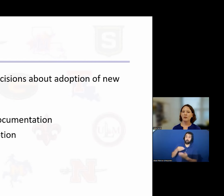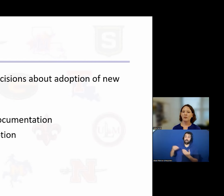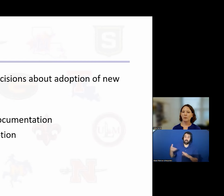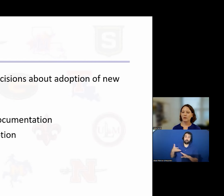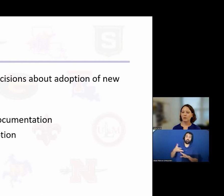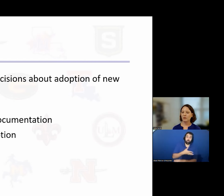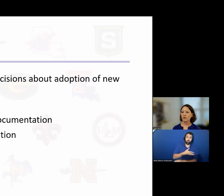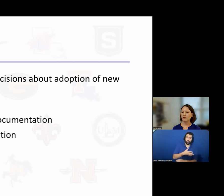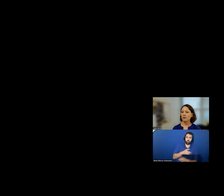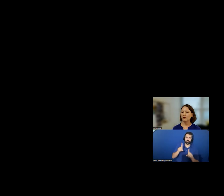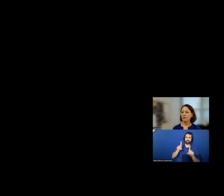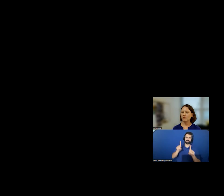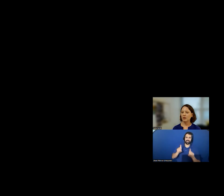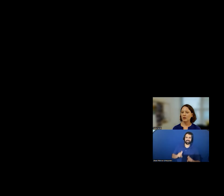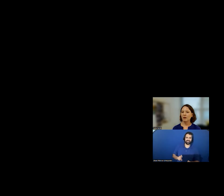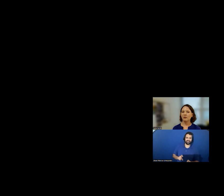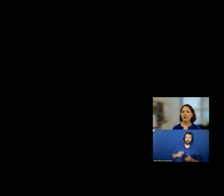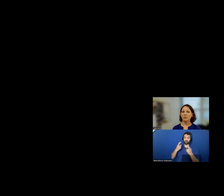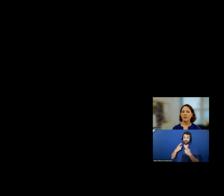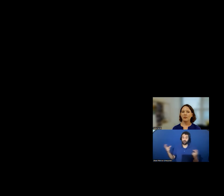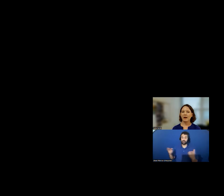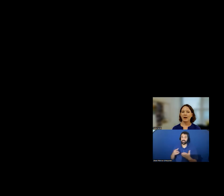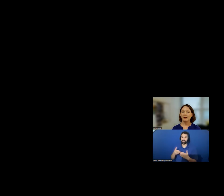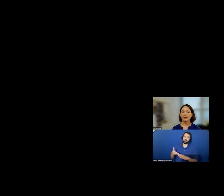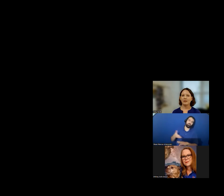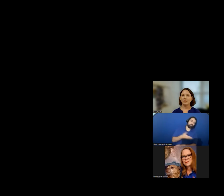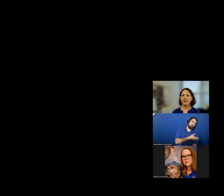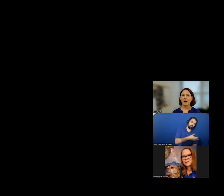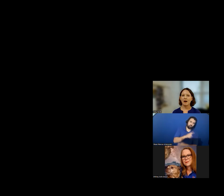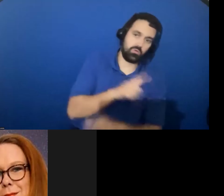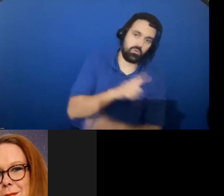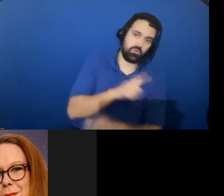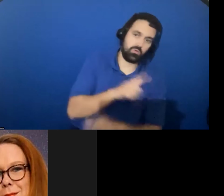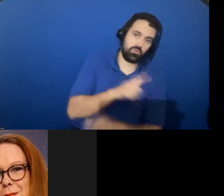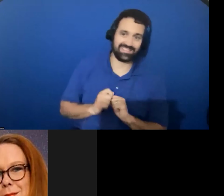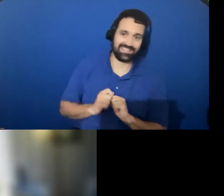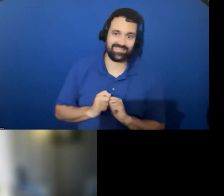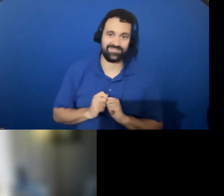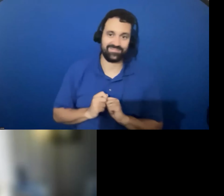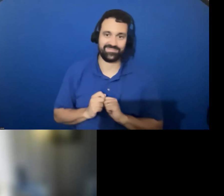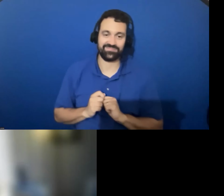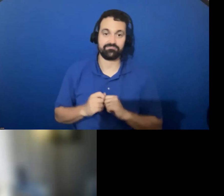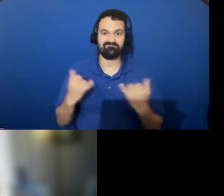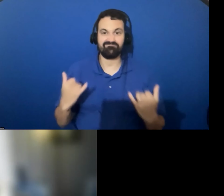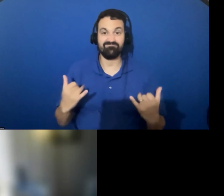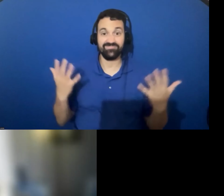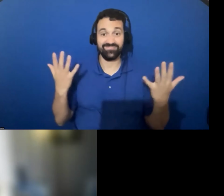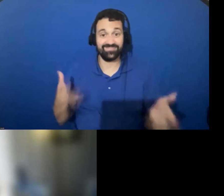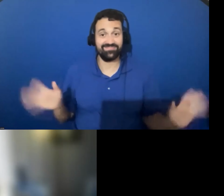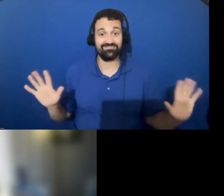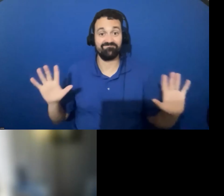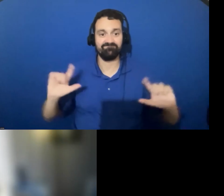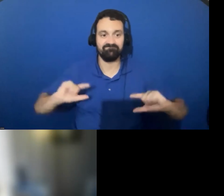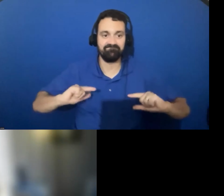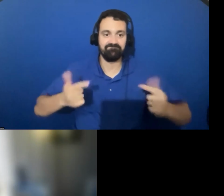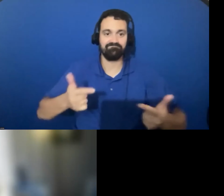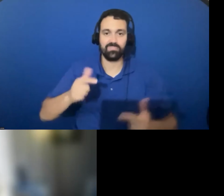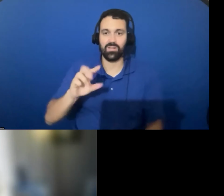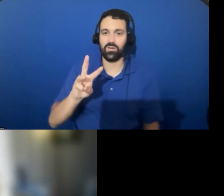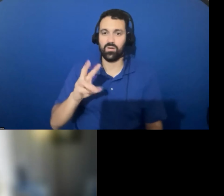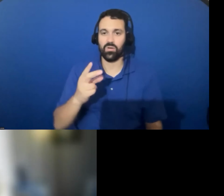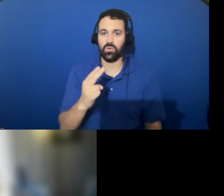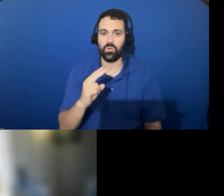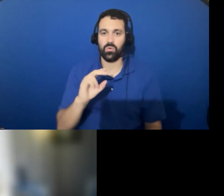new resources. So with that, I'm going to turn this back over to Whitney to do a